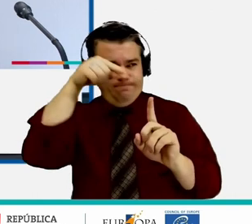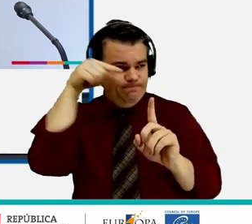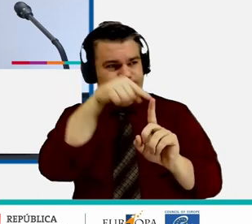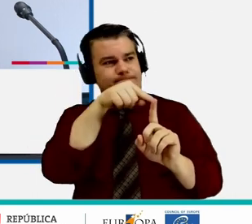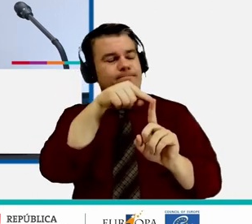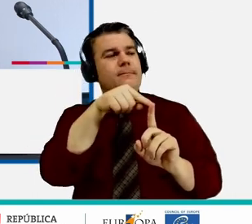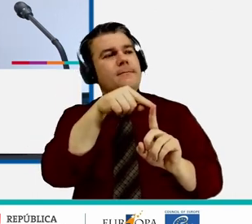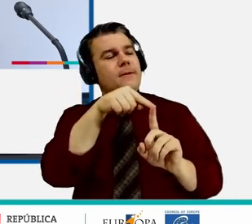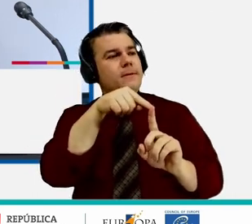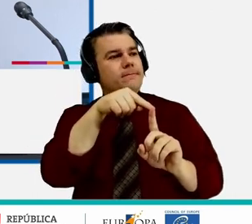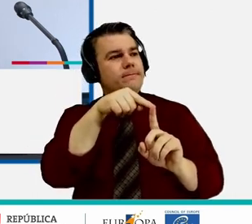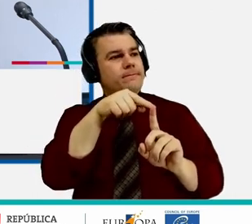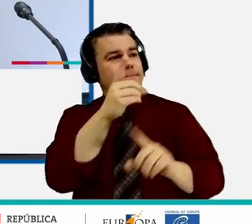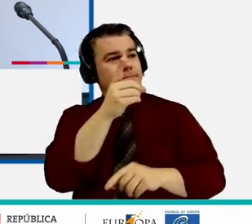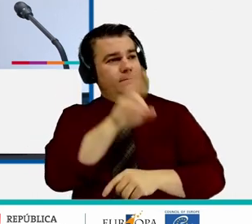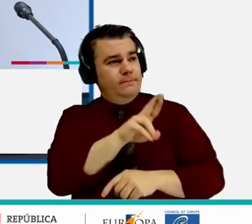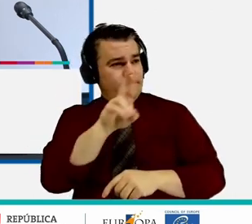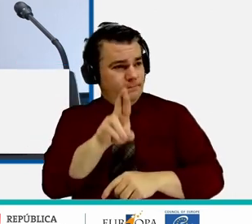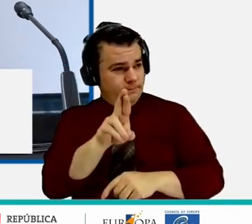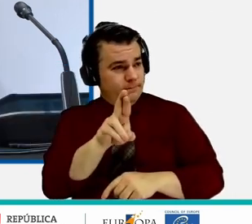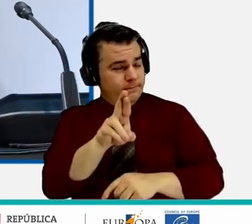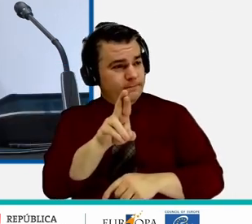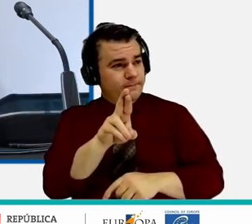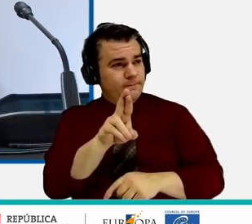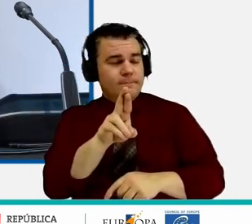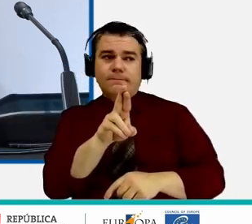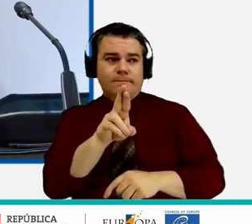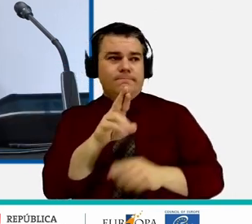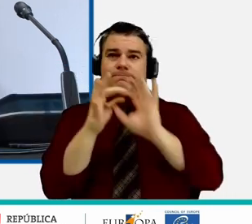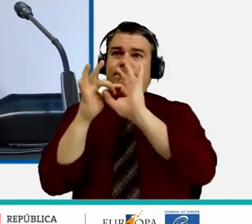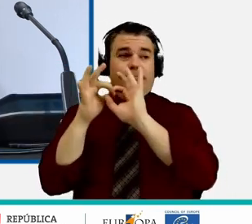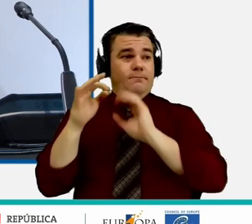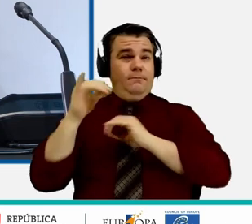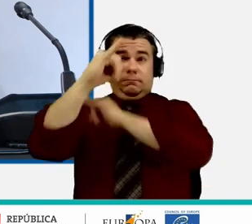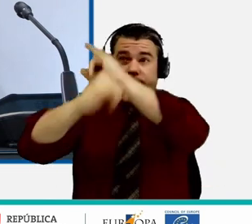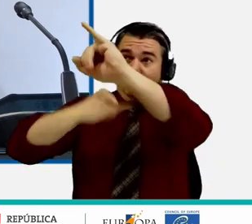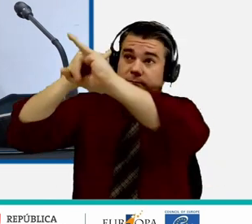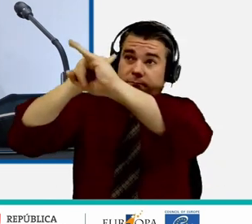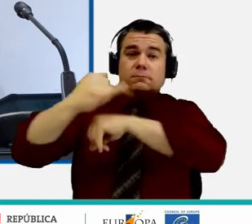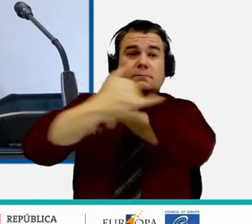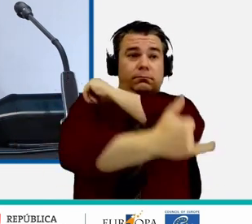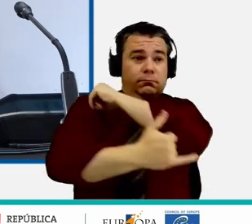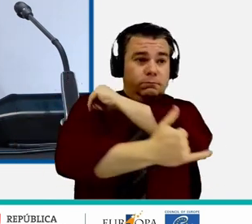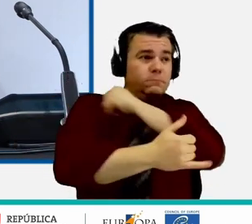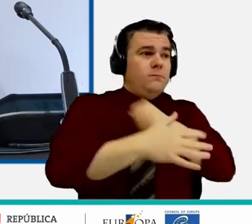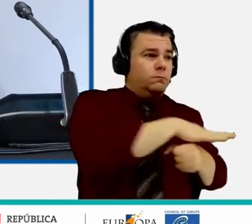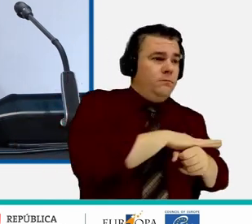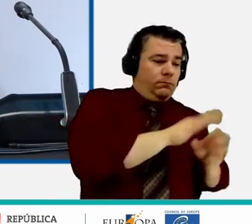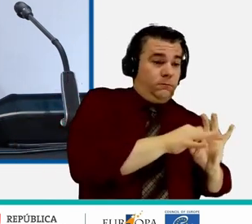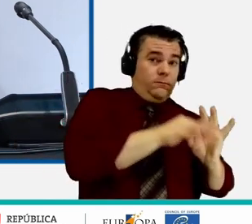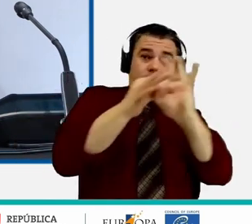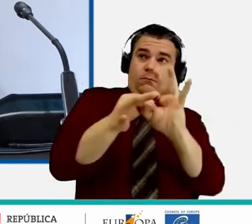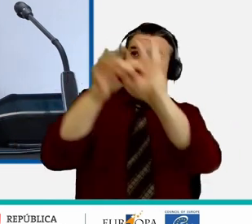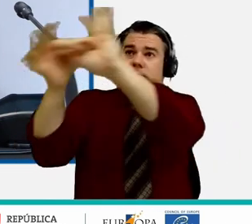in disaster risk reduction, as you know, all linkage between international, national, and local level are fundamental for the success